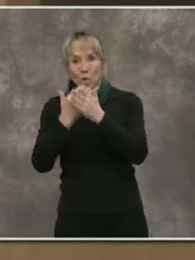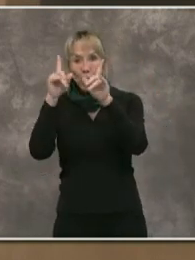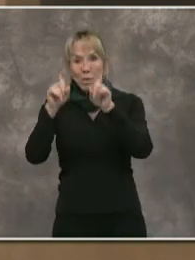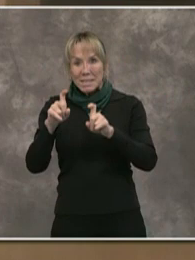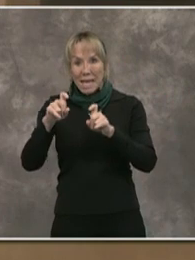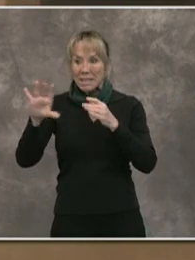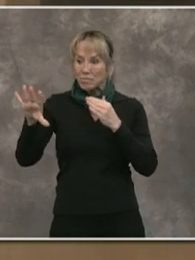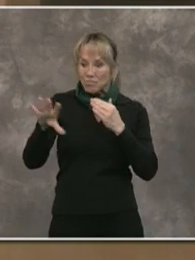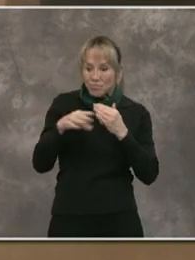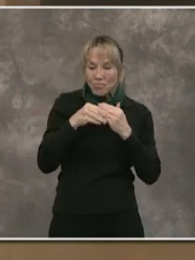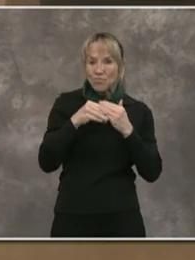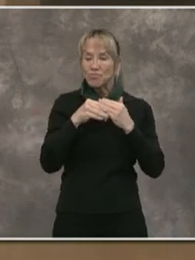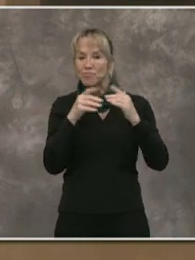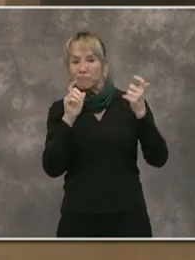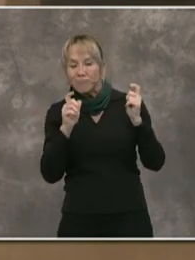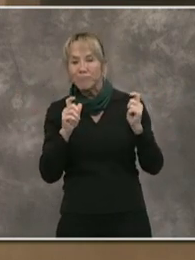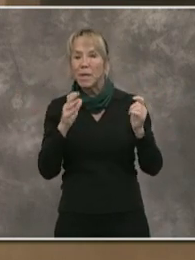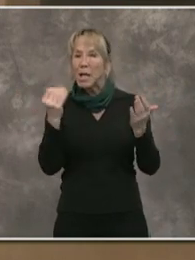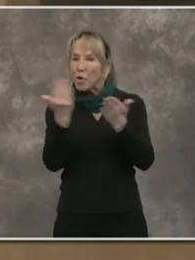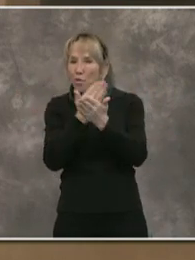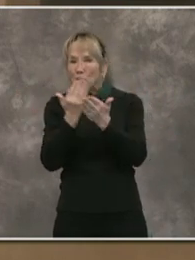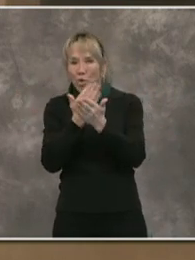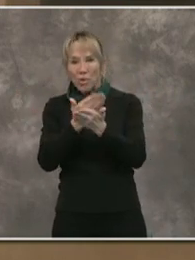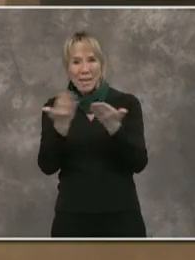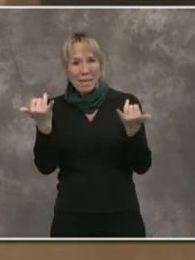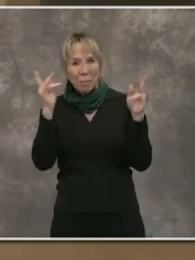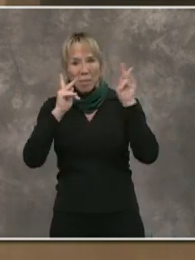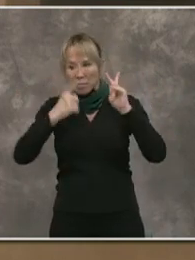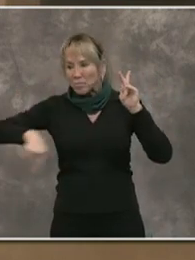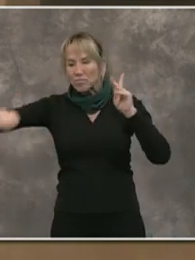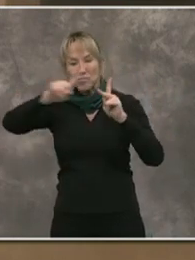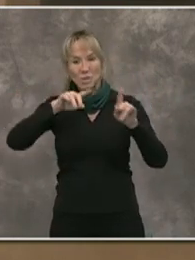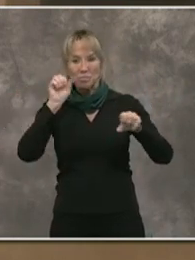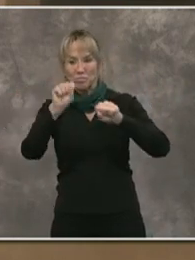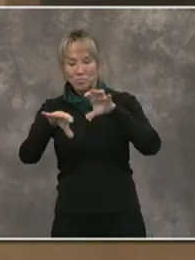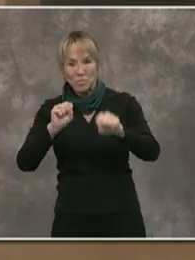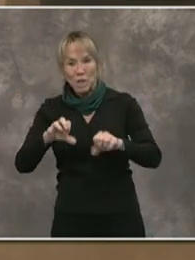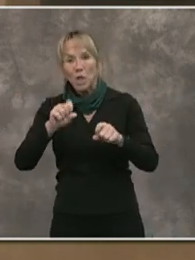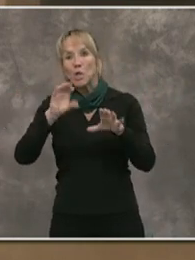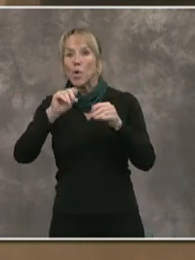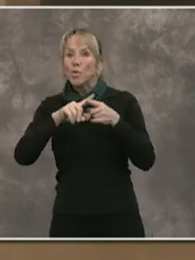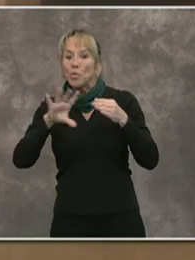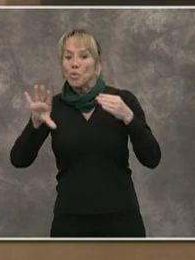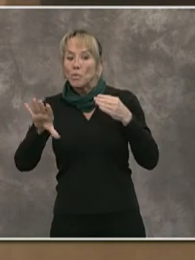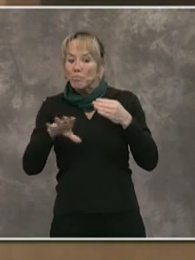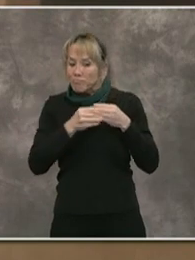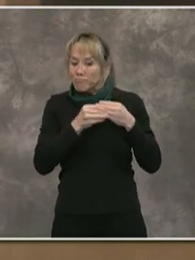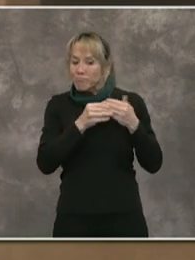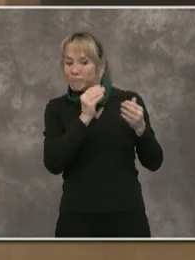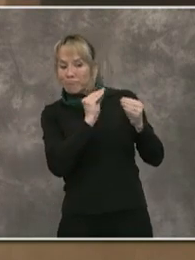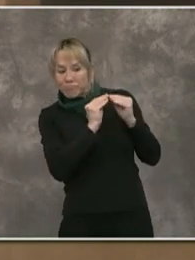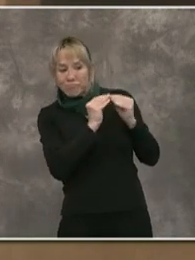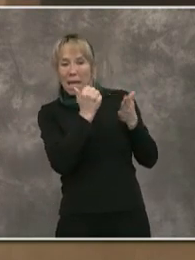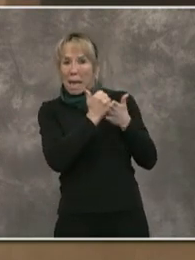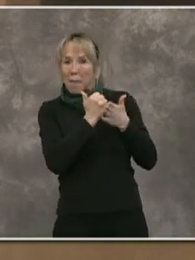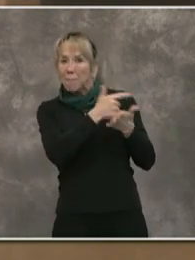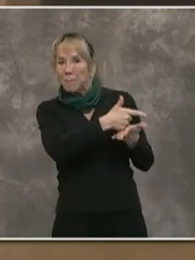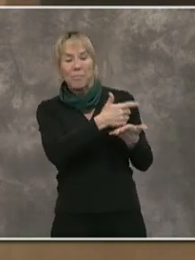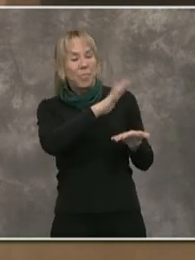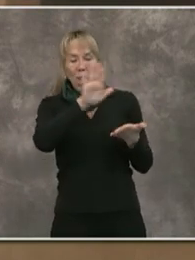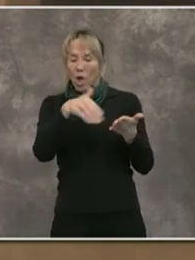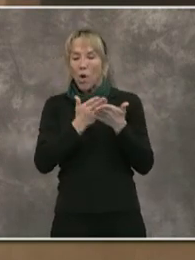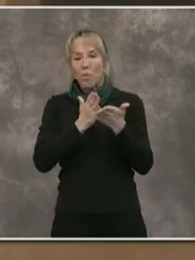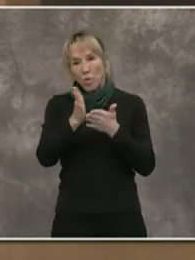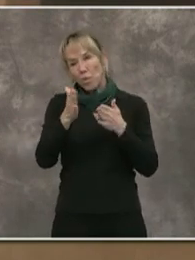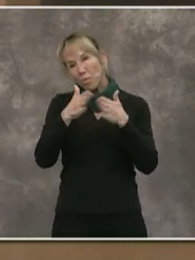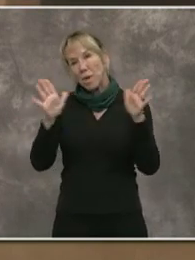are new things being introduced to augment and give them a little bit of help is all being put together through our public health